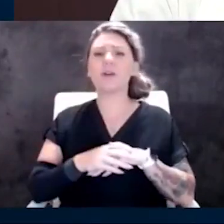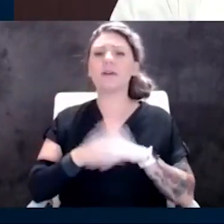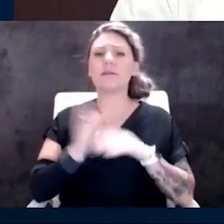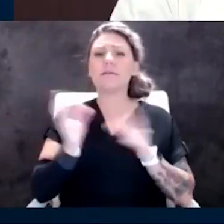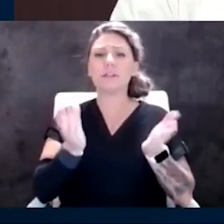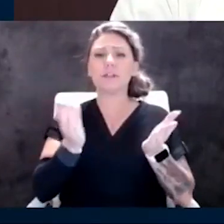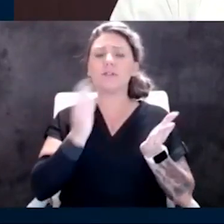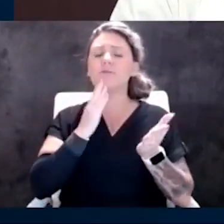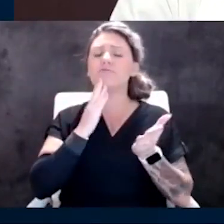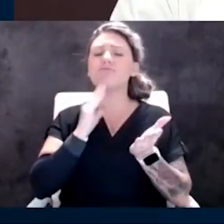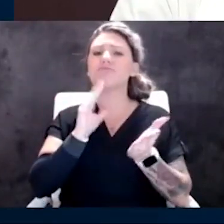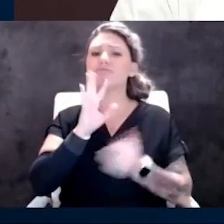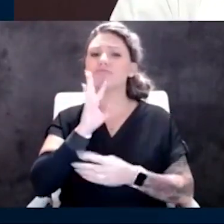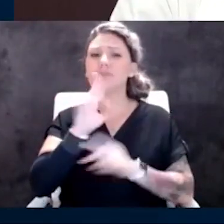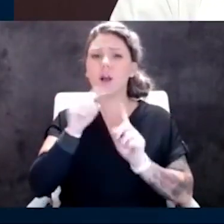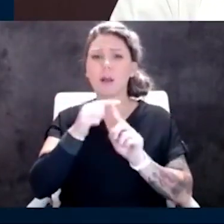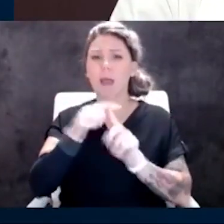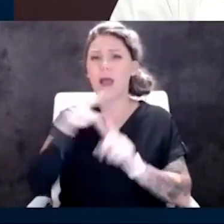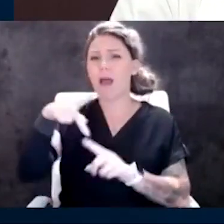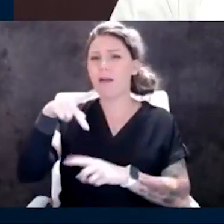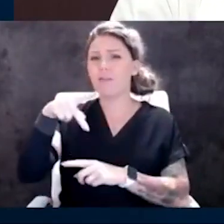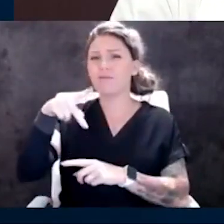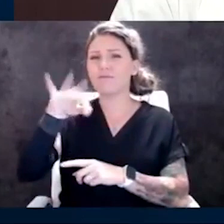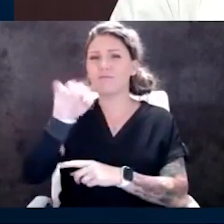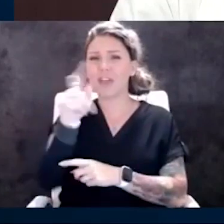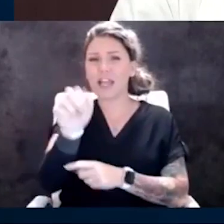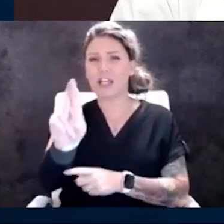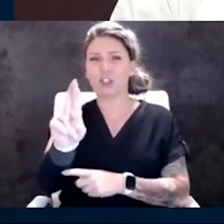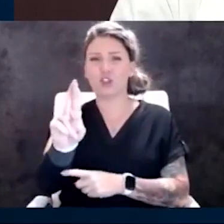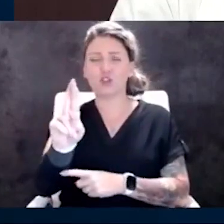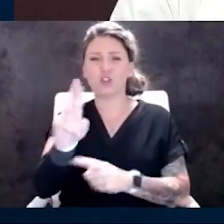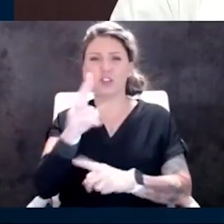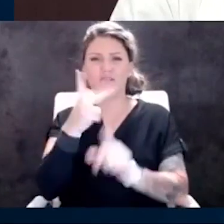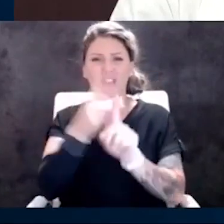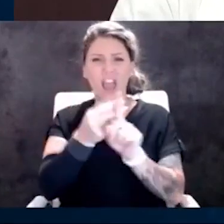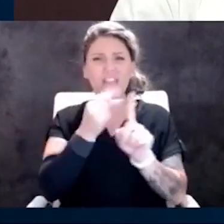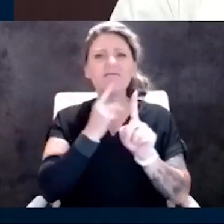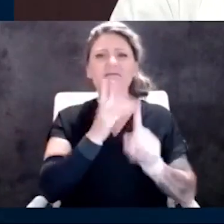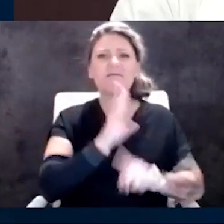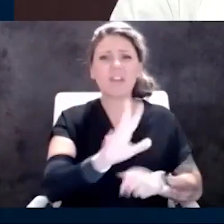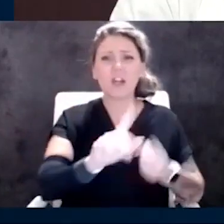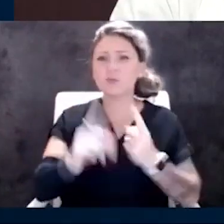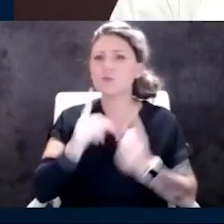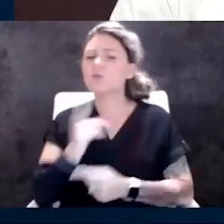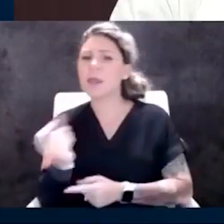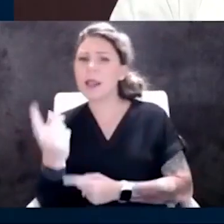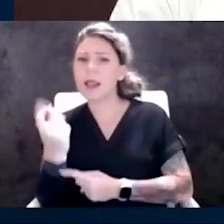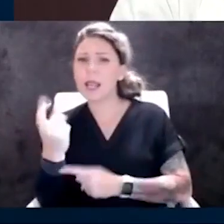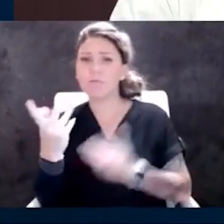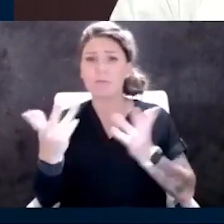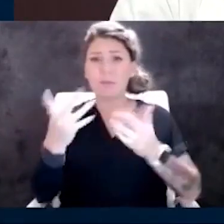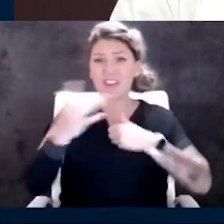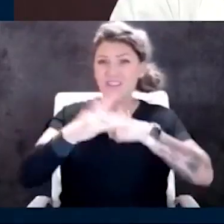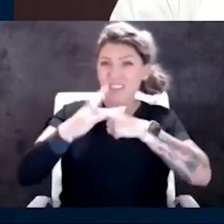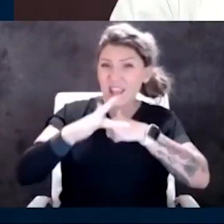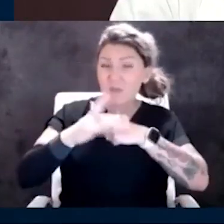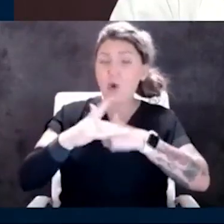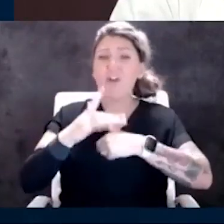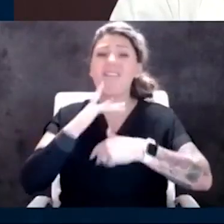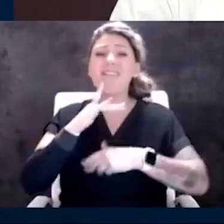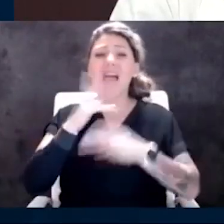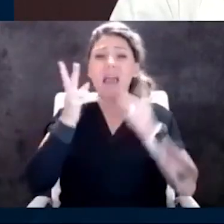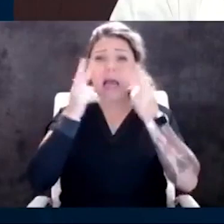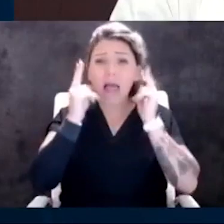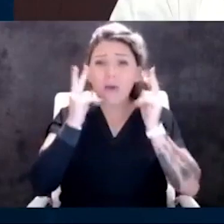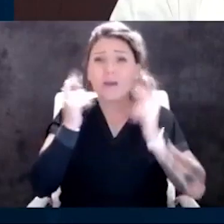for kids 5 to 11 might be available by Halloween. He mentioned it might be now available by Thanksgiving. That sounds like good news,